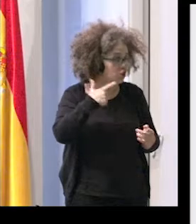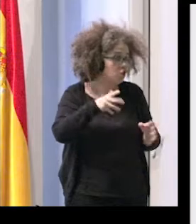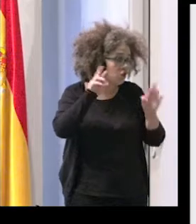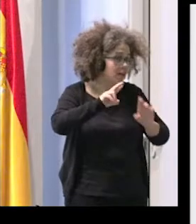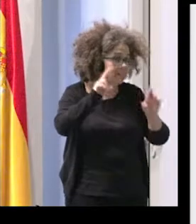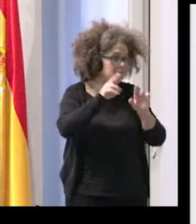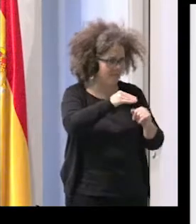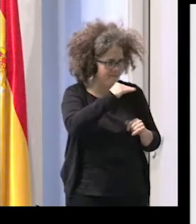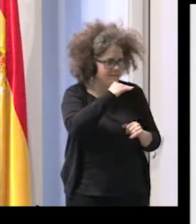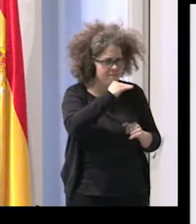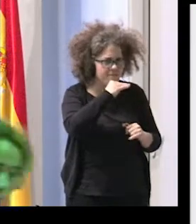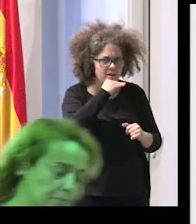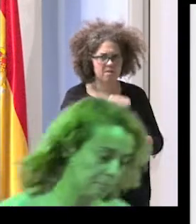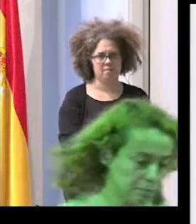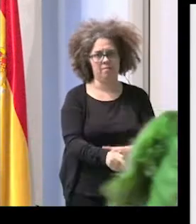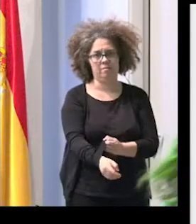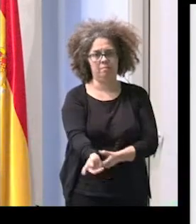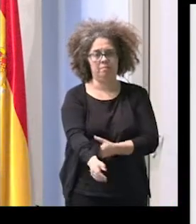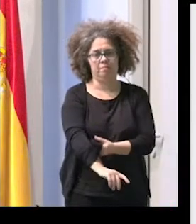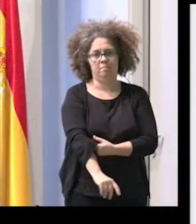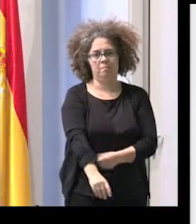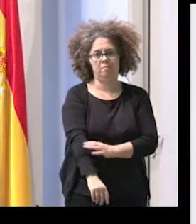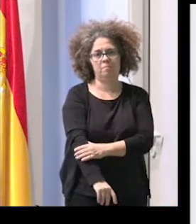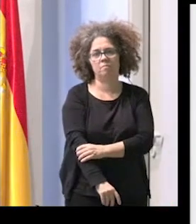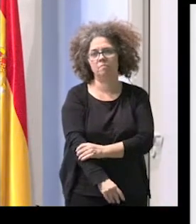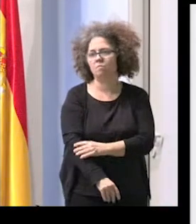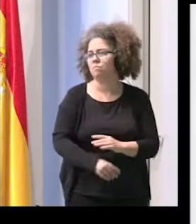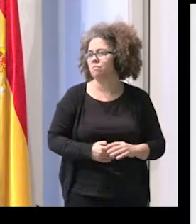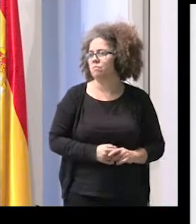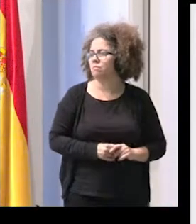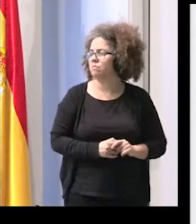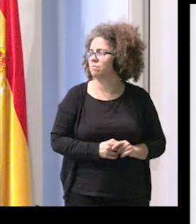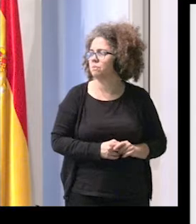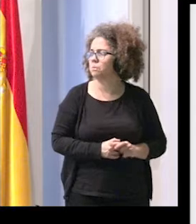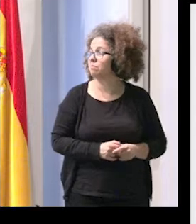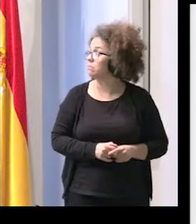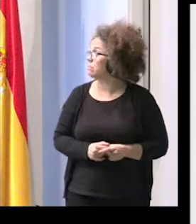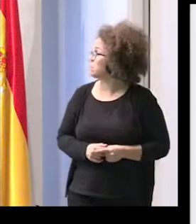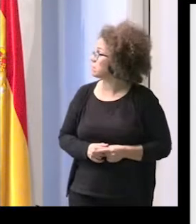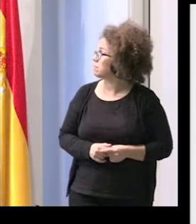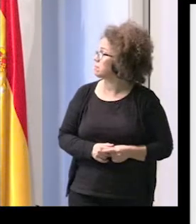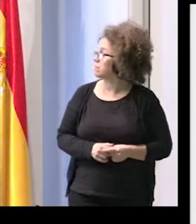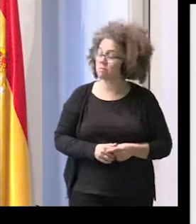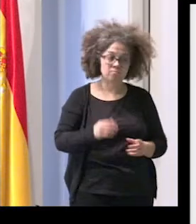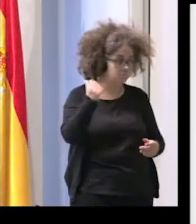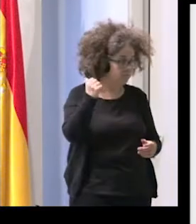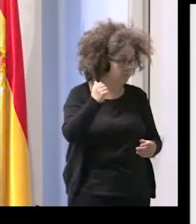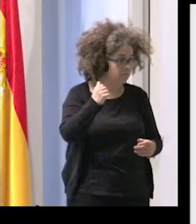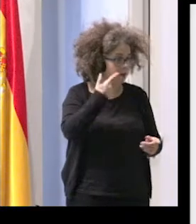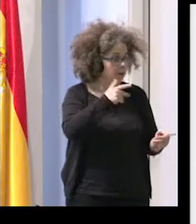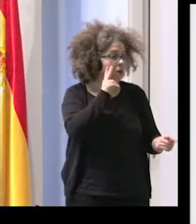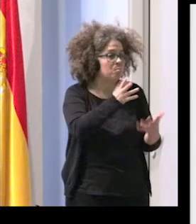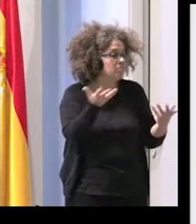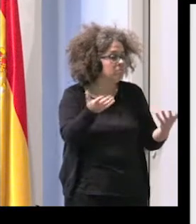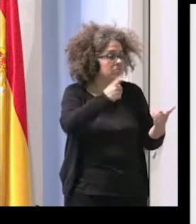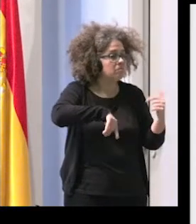voice, Talar Popian, very angry. And what she found was that children with normal hearing were